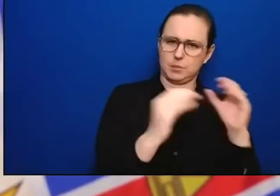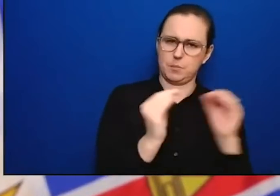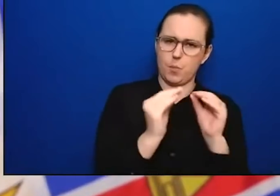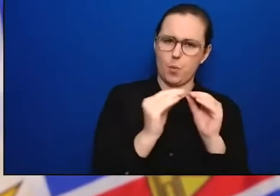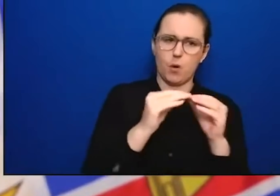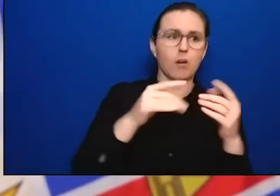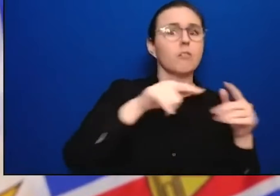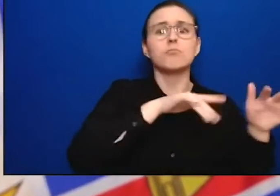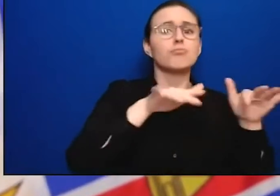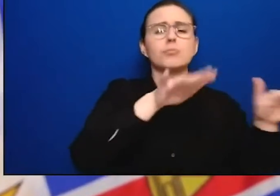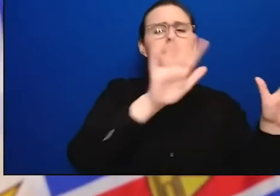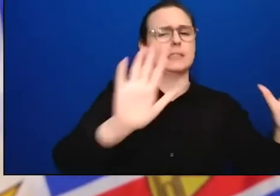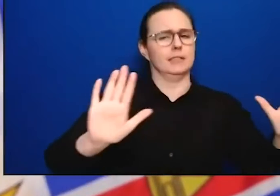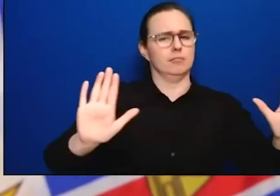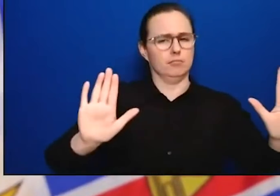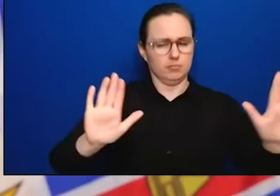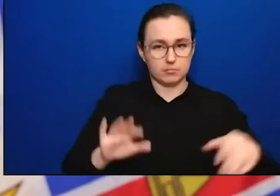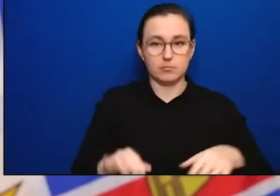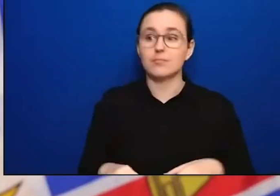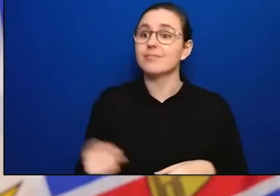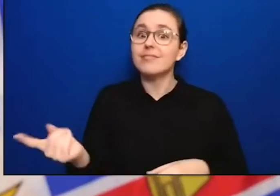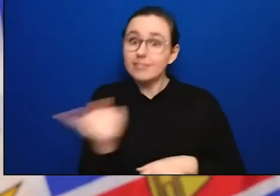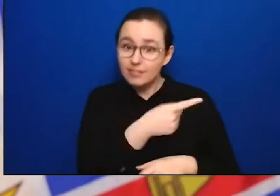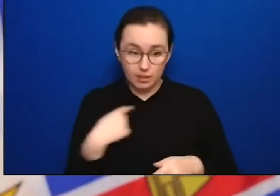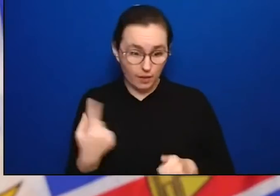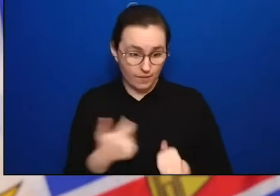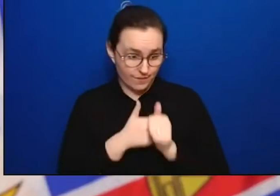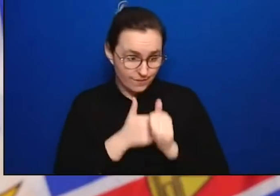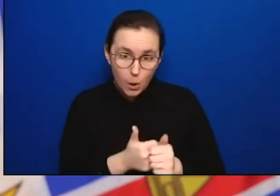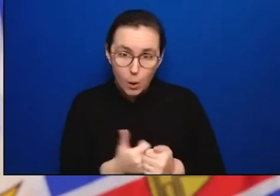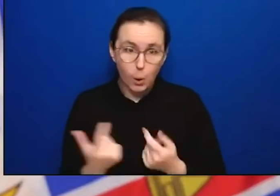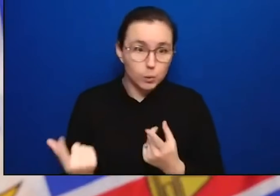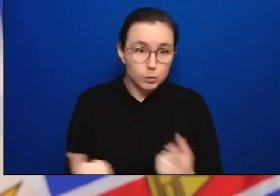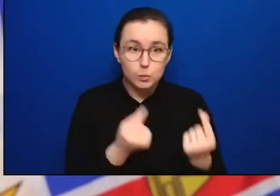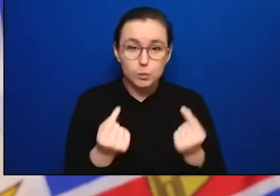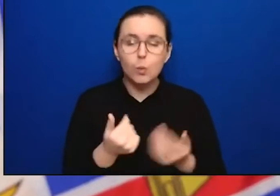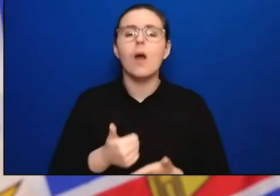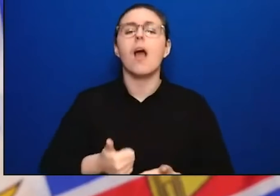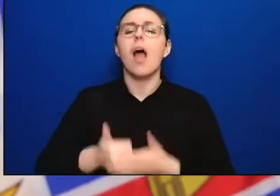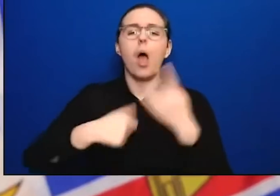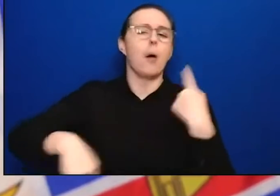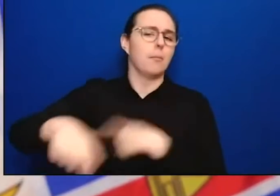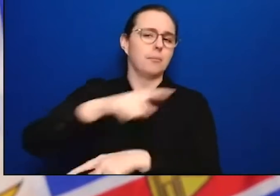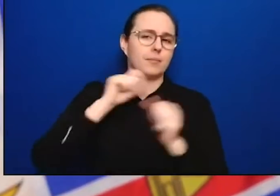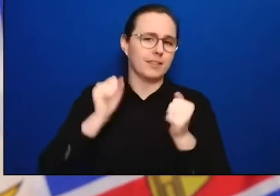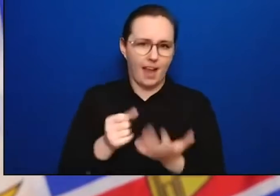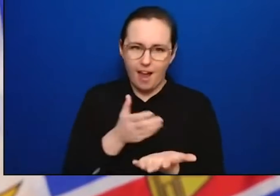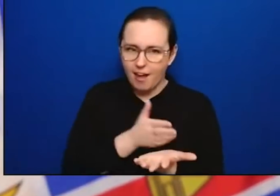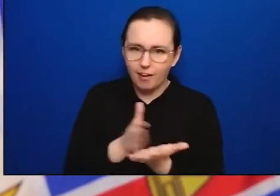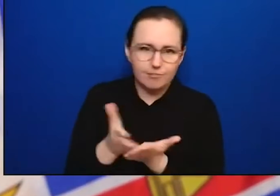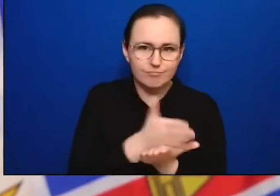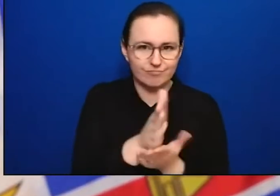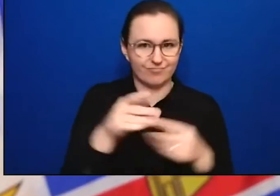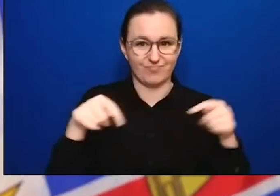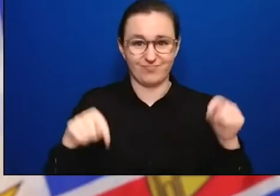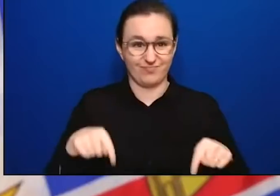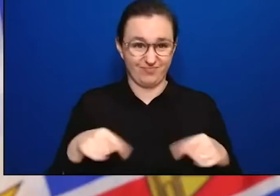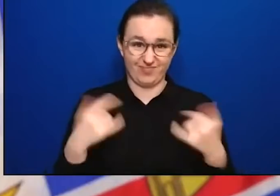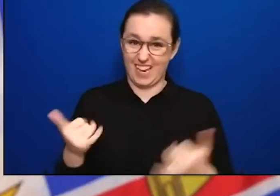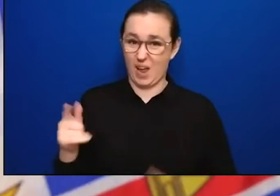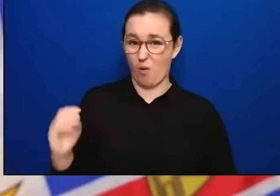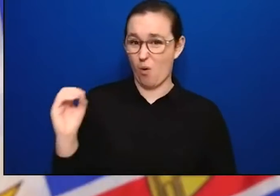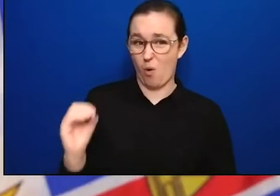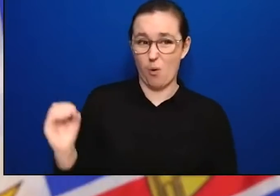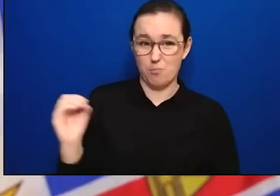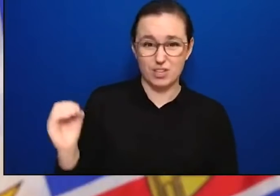next additional 5 days. So those are the things that we can all do that will get us through what we're dealing